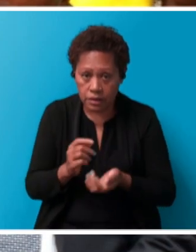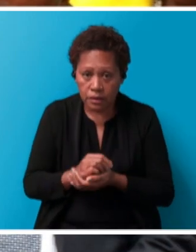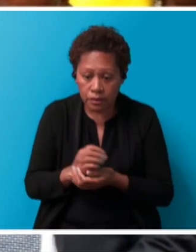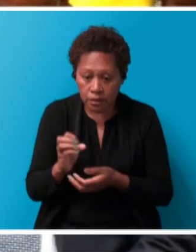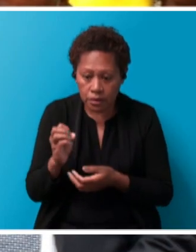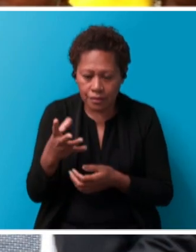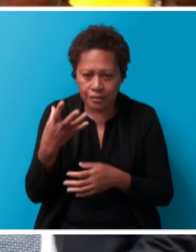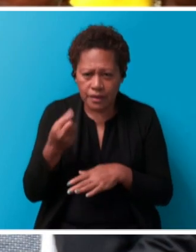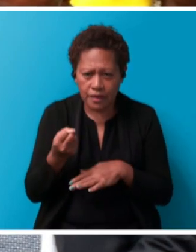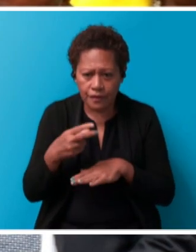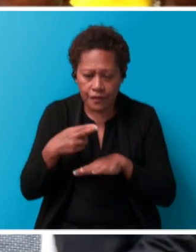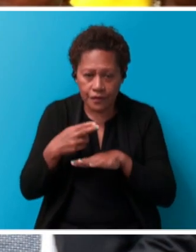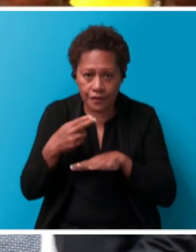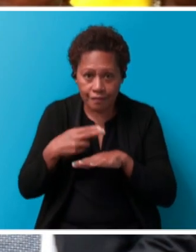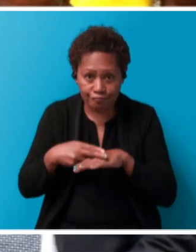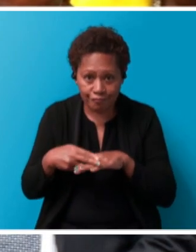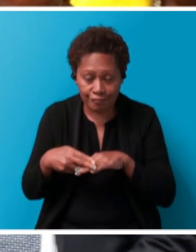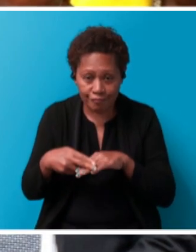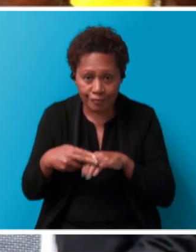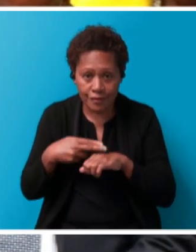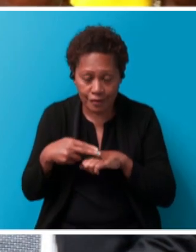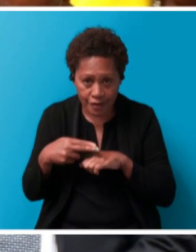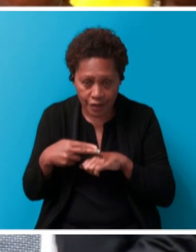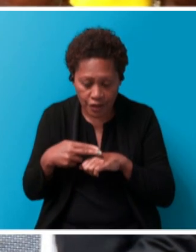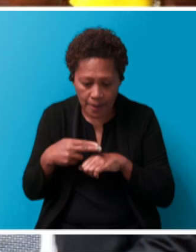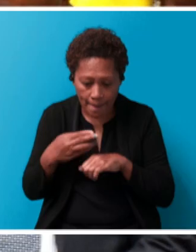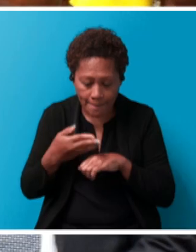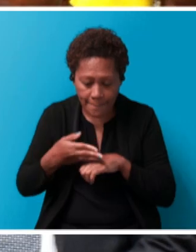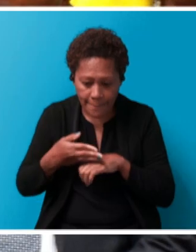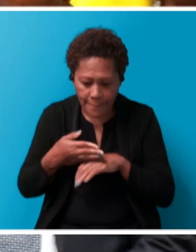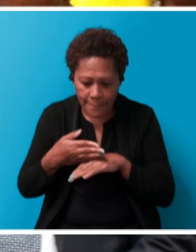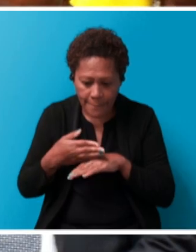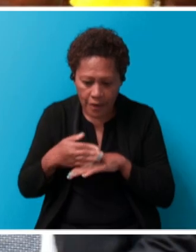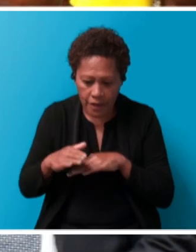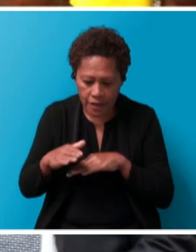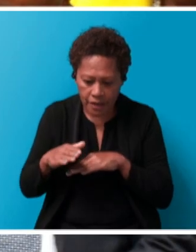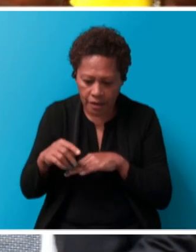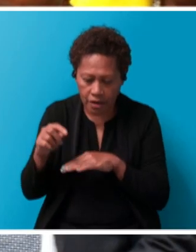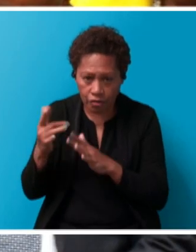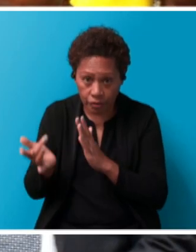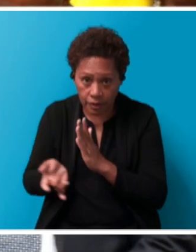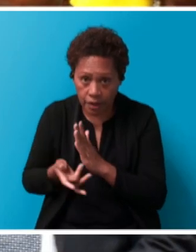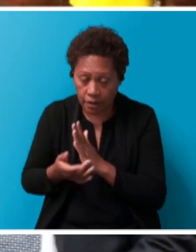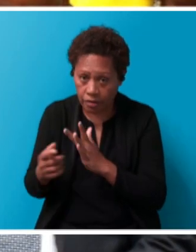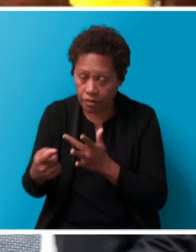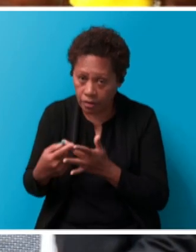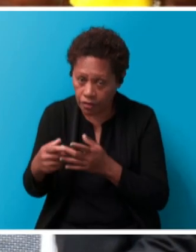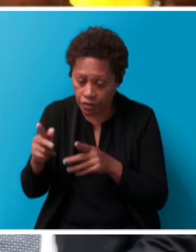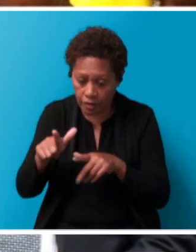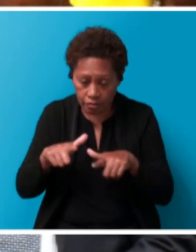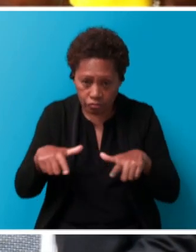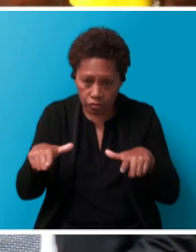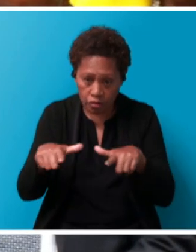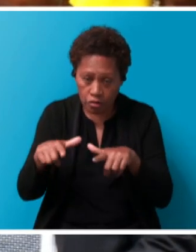energy deployment, strengthening global partnerships and strategic collaboration, enhancing local capacity, creating